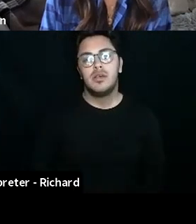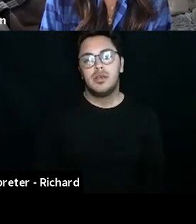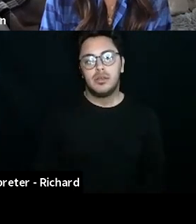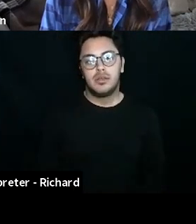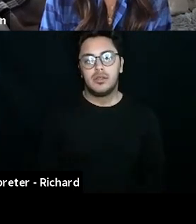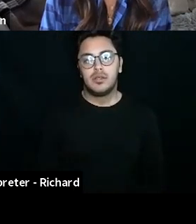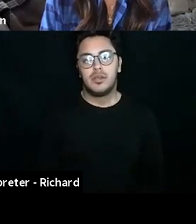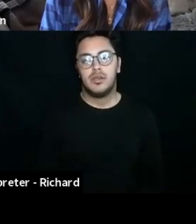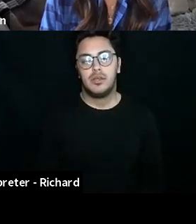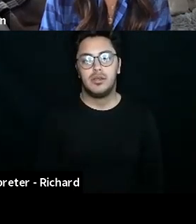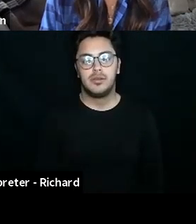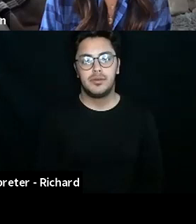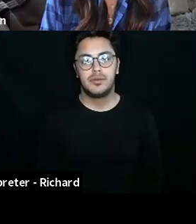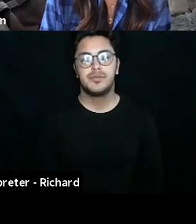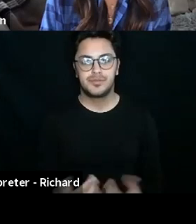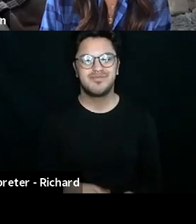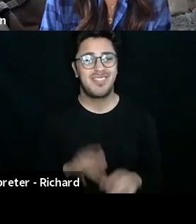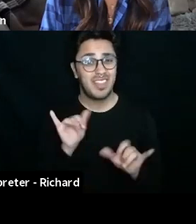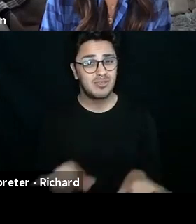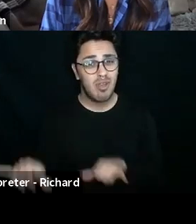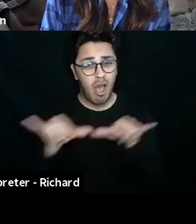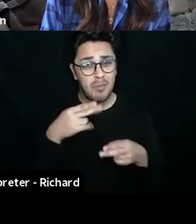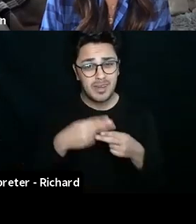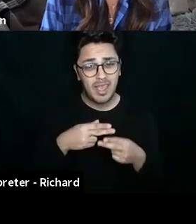the education of this is actually a very common name and